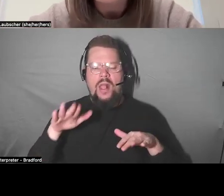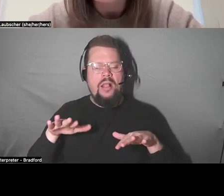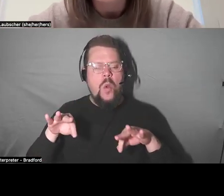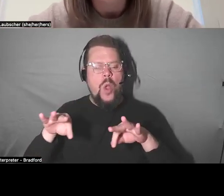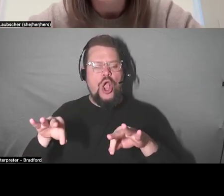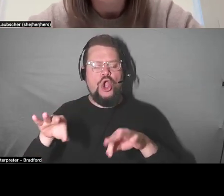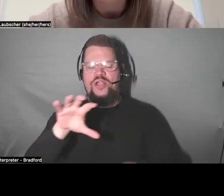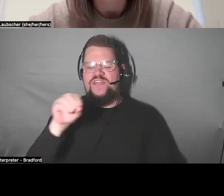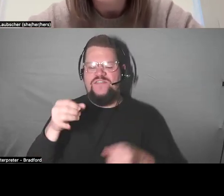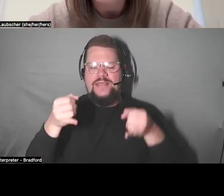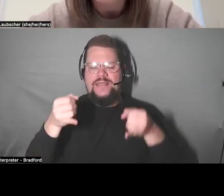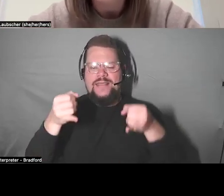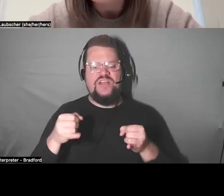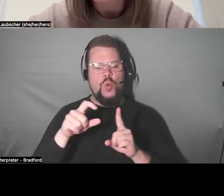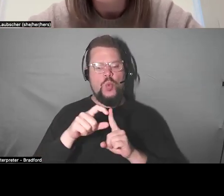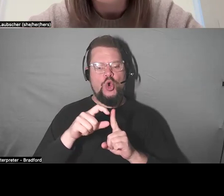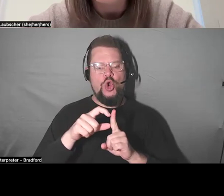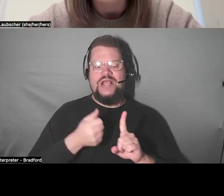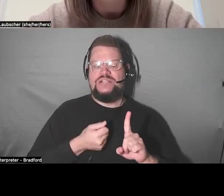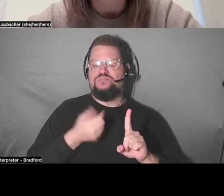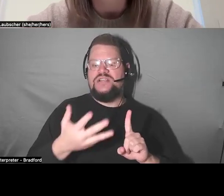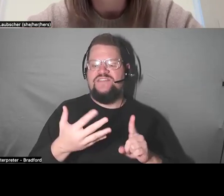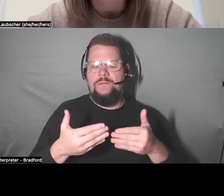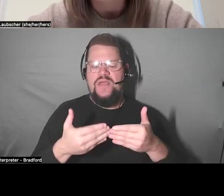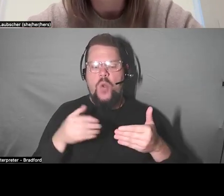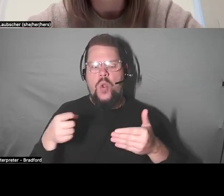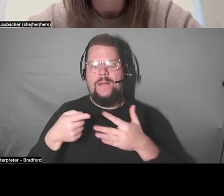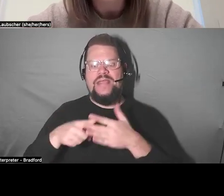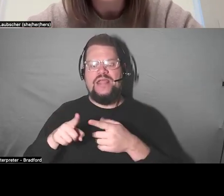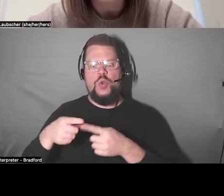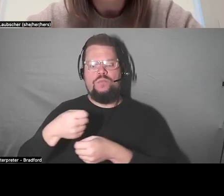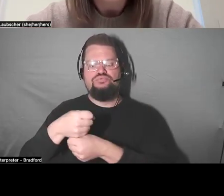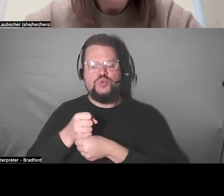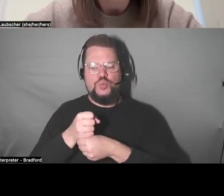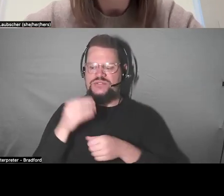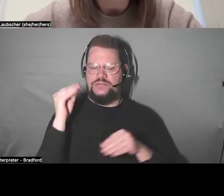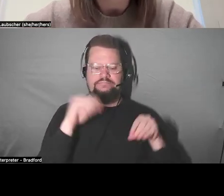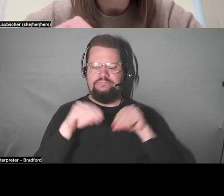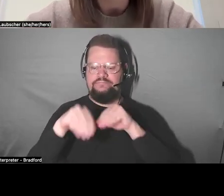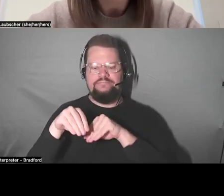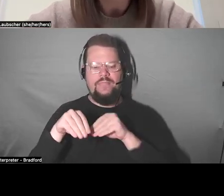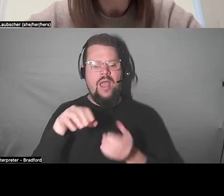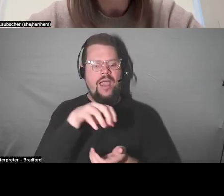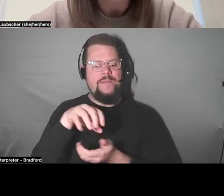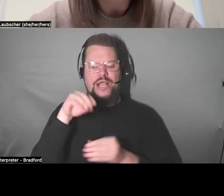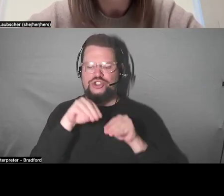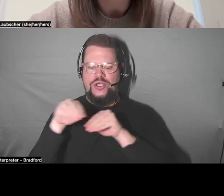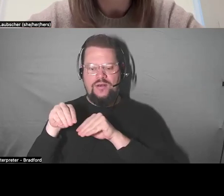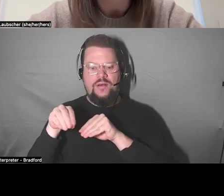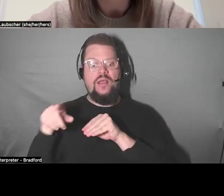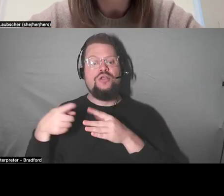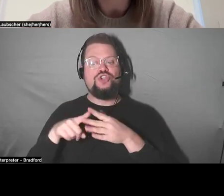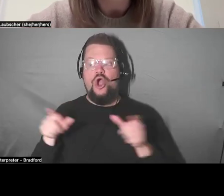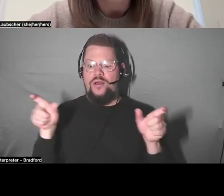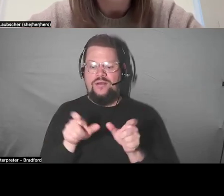50 individual words expressively before they begin to produce word combinations. And then when they do begin to combine words,